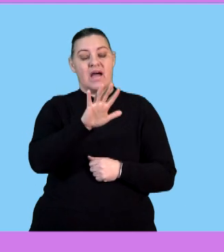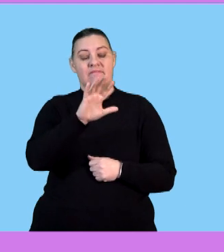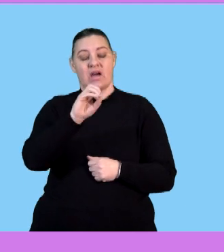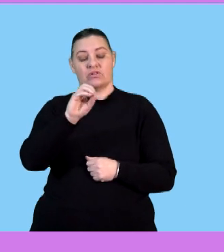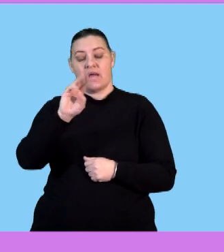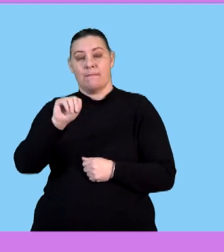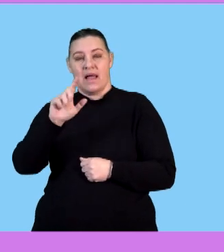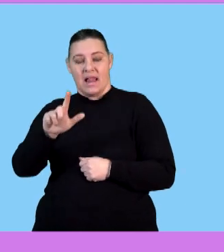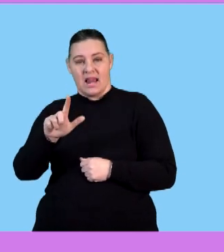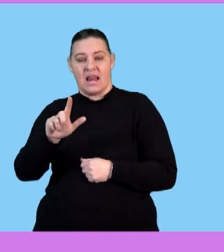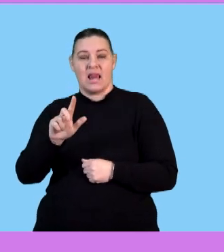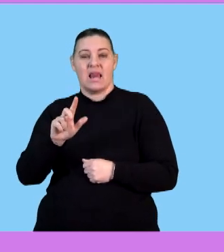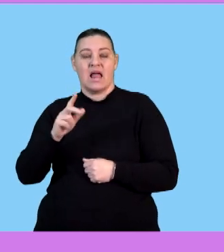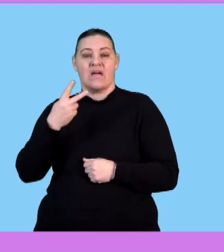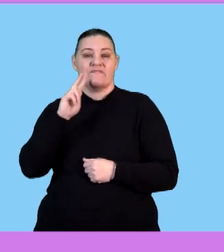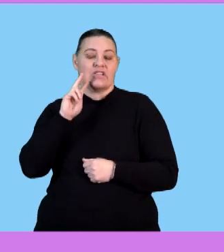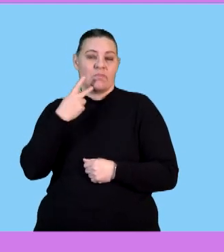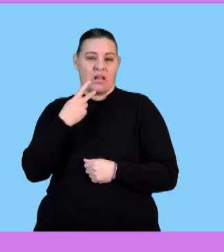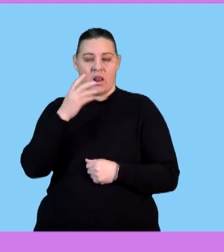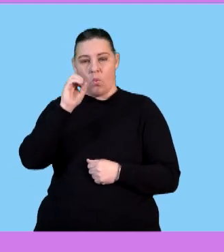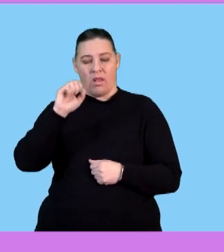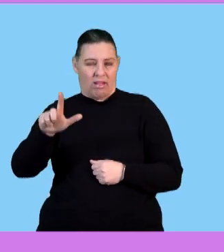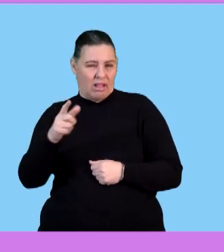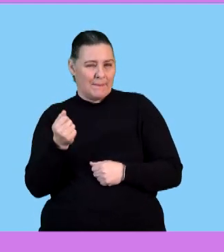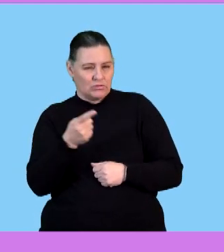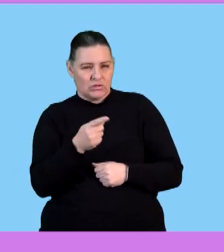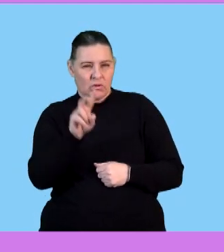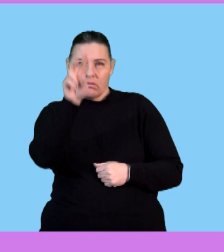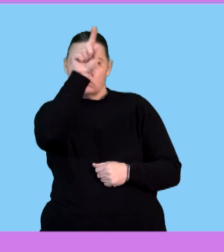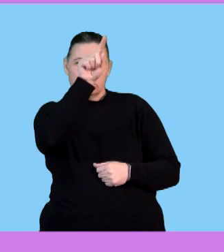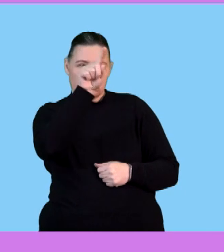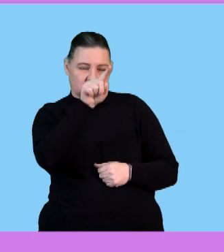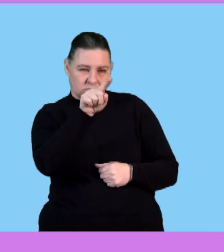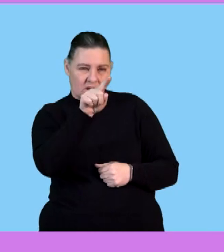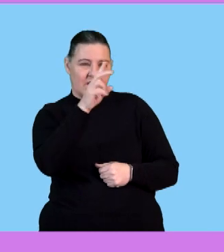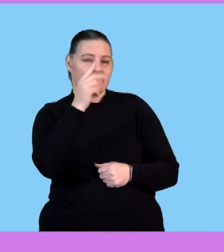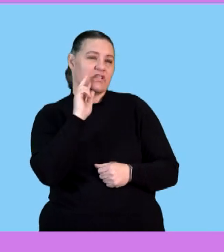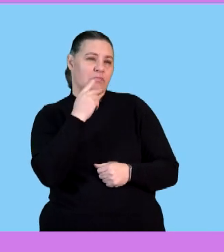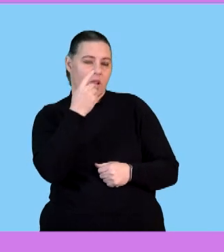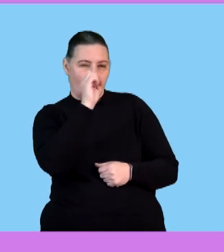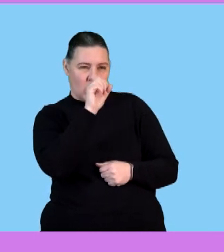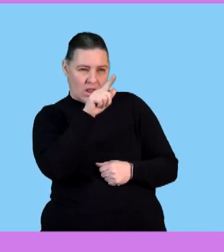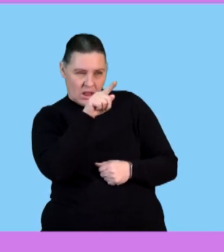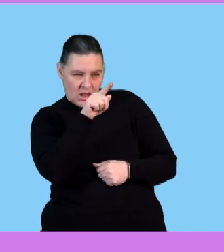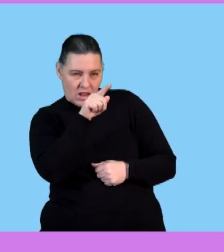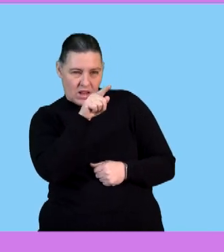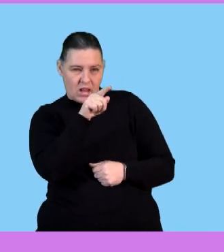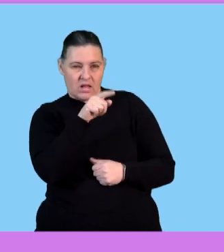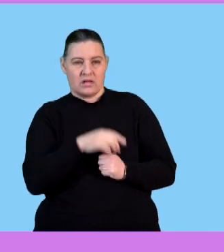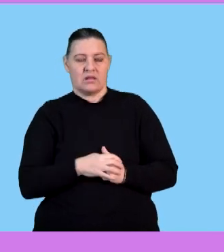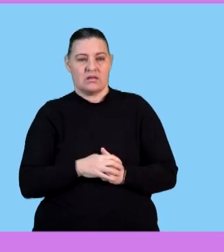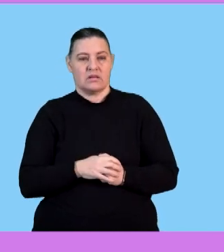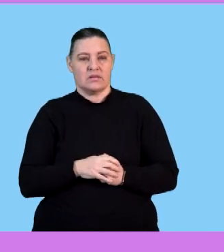of vegetable oil cost? So if I'm looking for vegetable oil, I pick it up there. There's vegetable oil